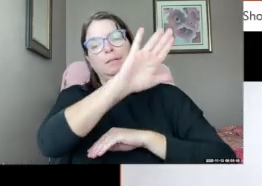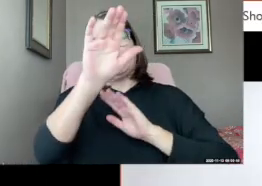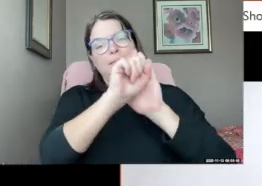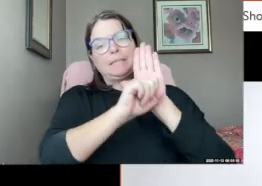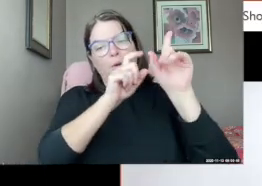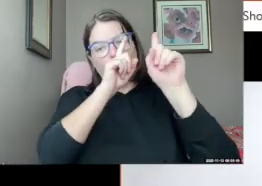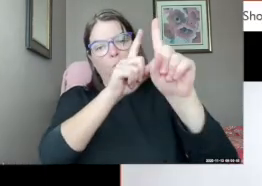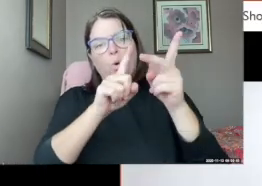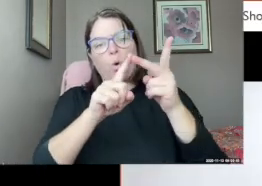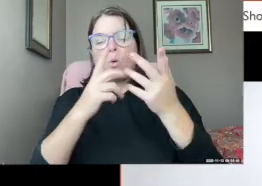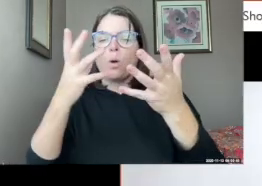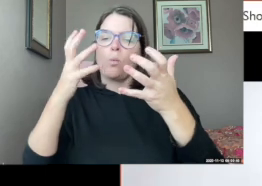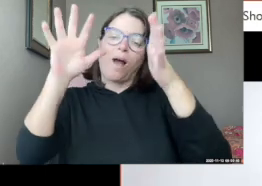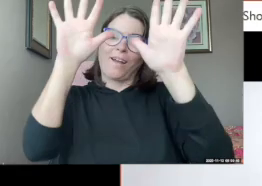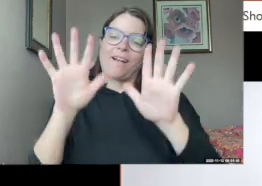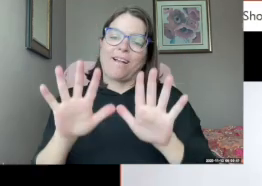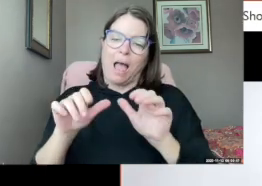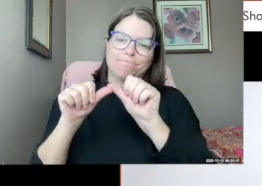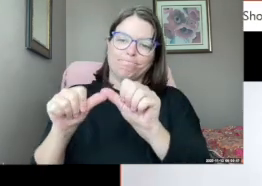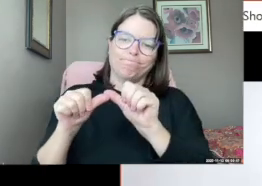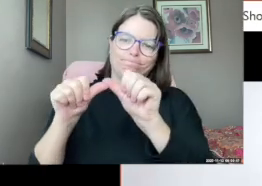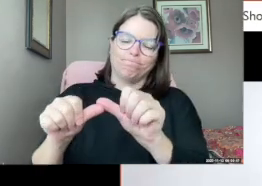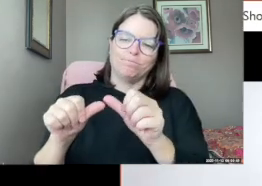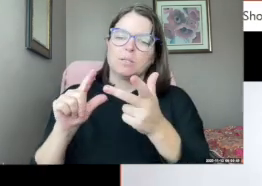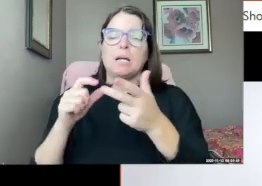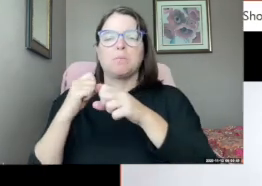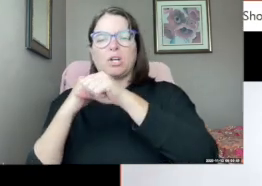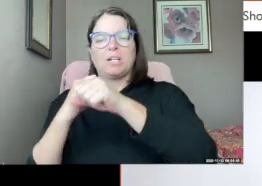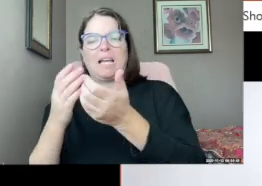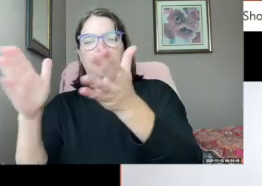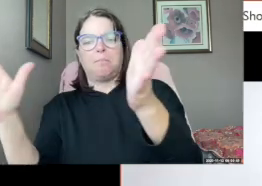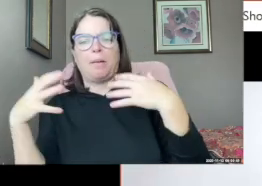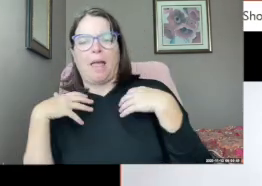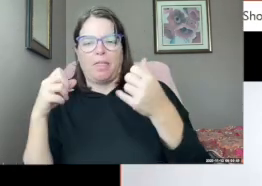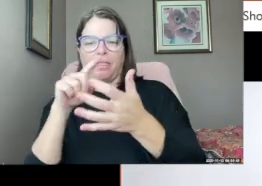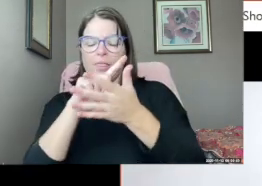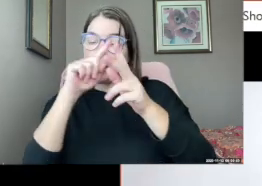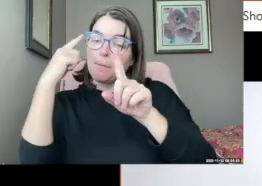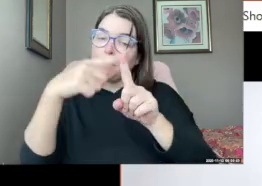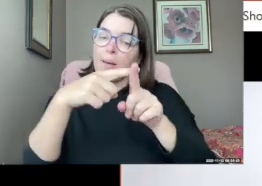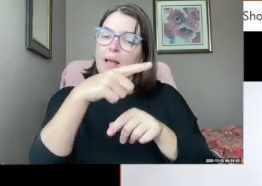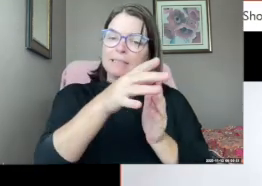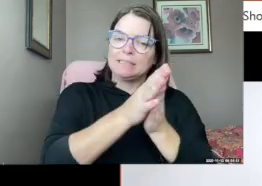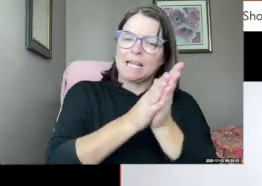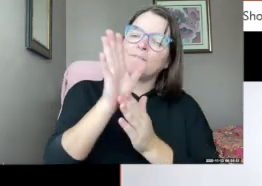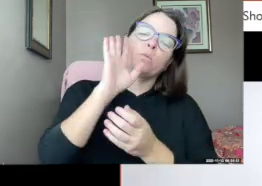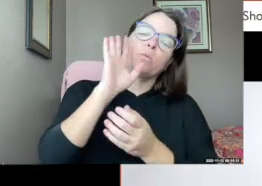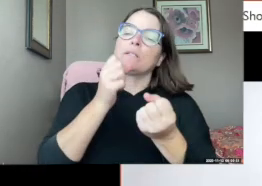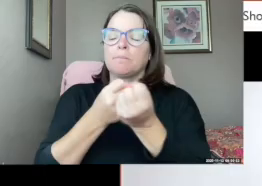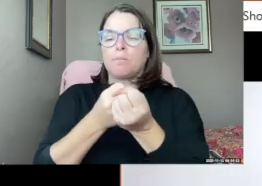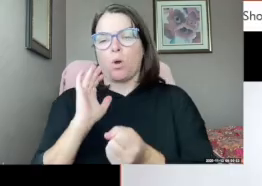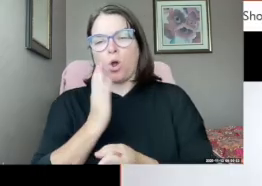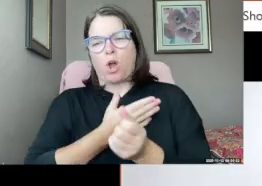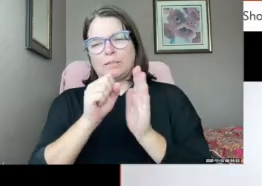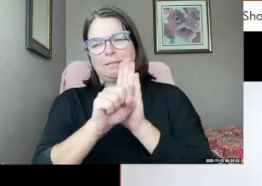goals, supporting climate resiliency, and protecting public health, incentives also support the state's